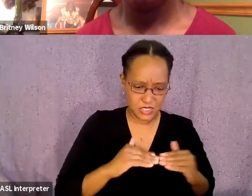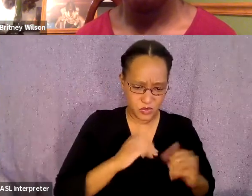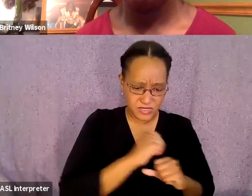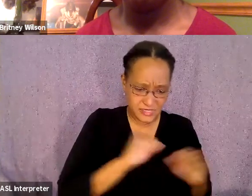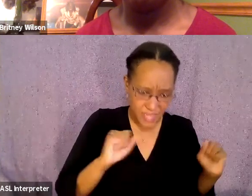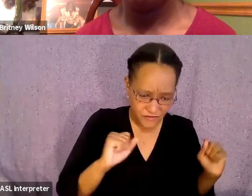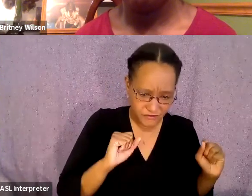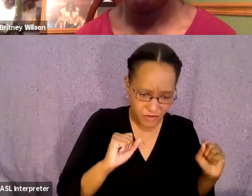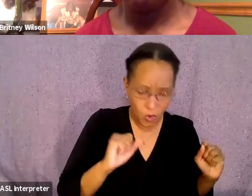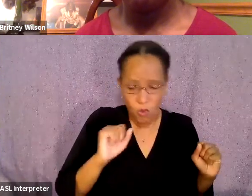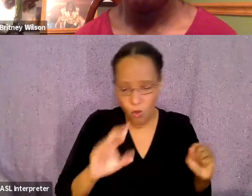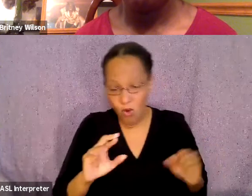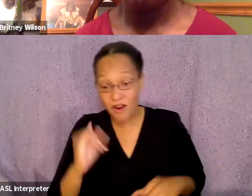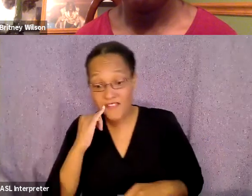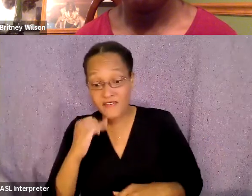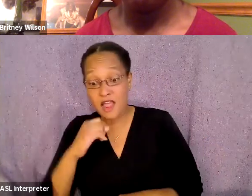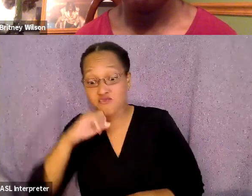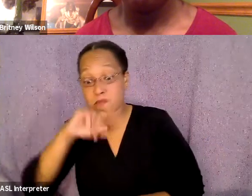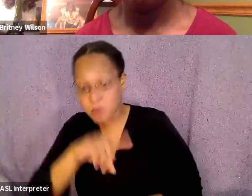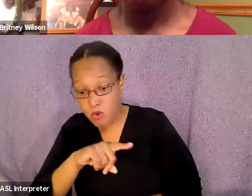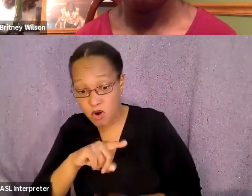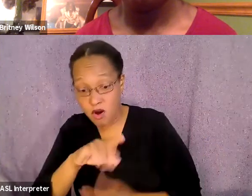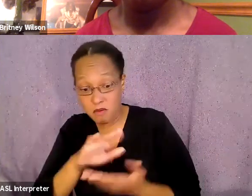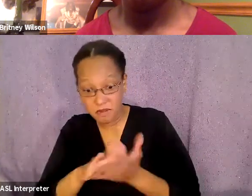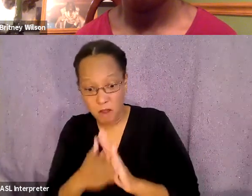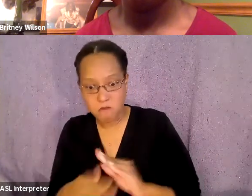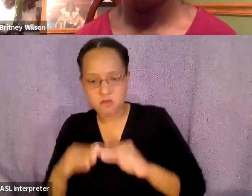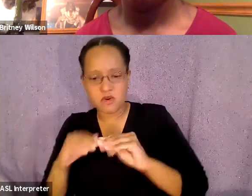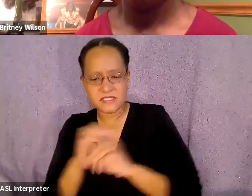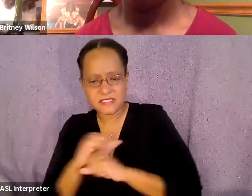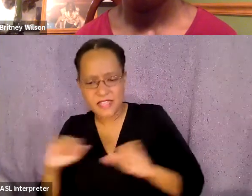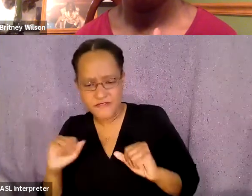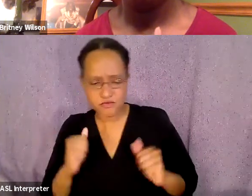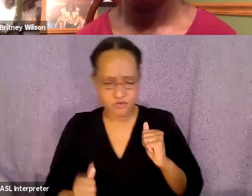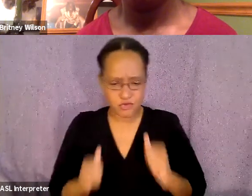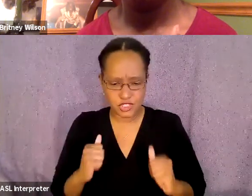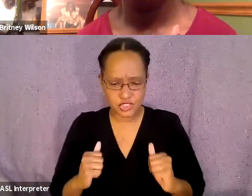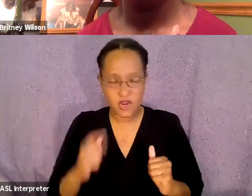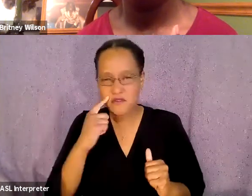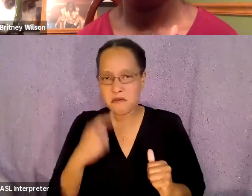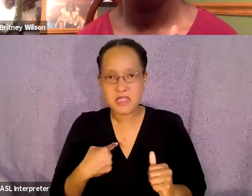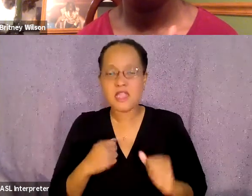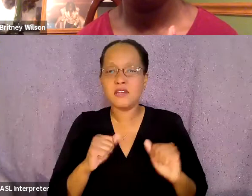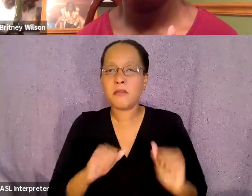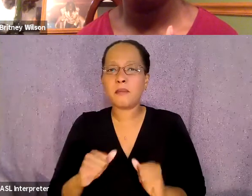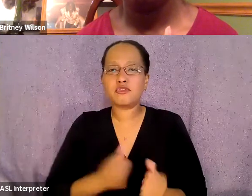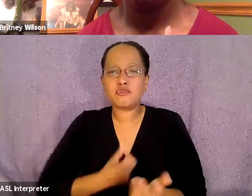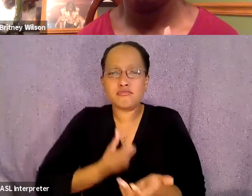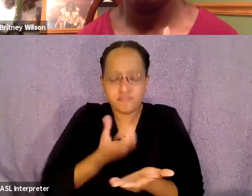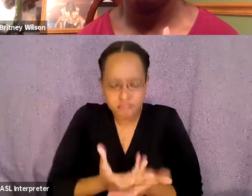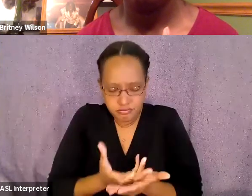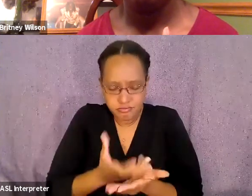something out loud at all, that to me, just being able to get it out on the page, even though, you know, it didn't go